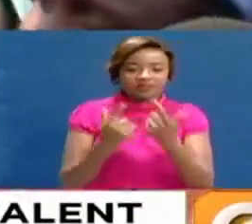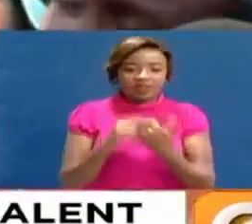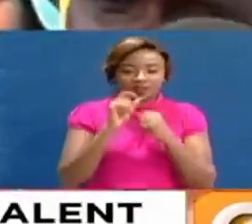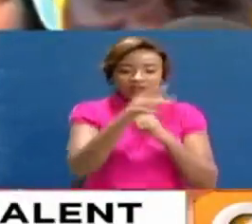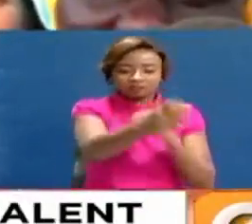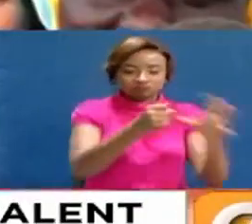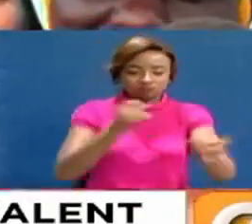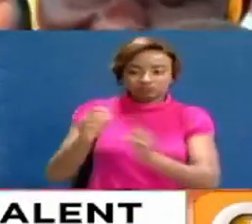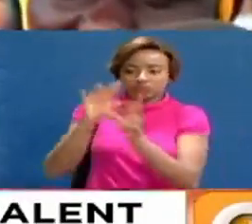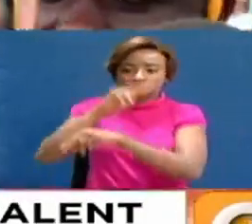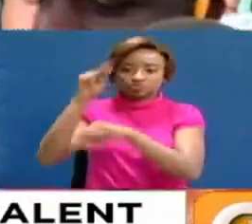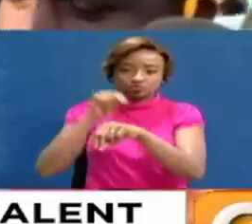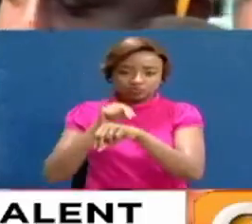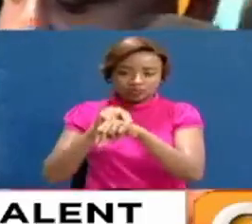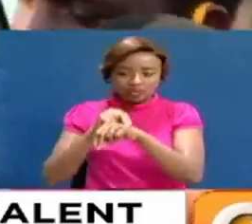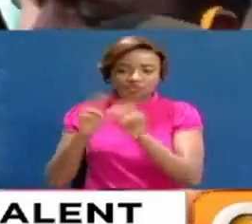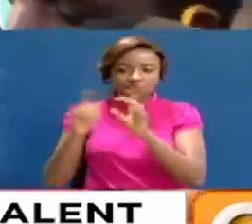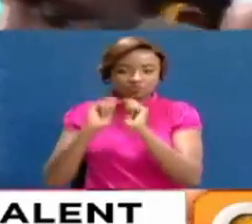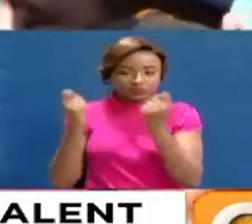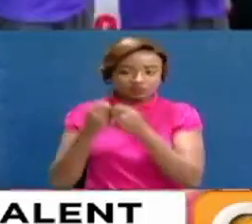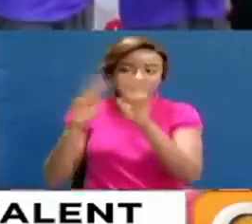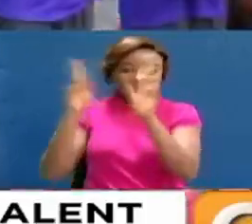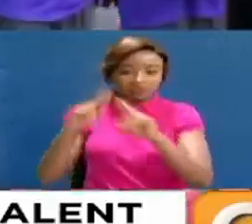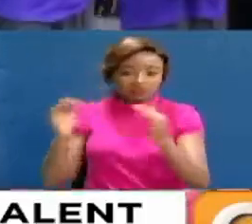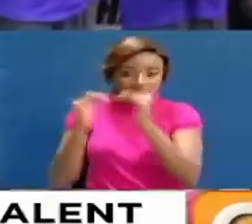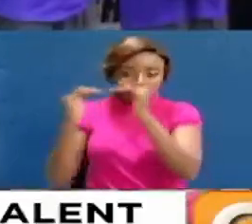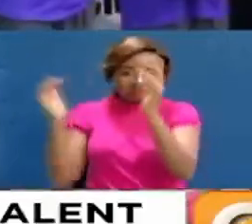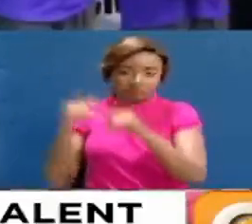kama wako na ile uwezo wa kuweza kucompete katika international level.